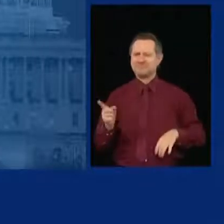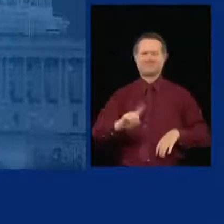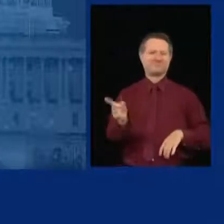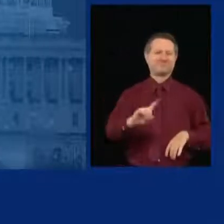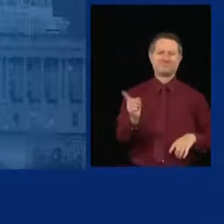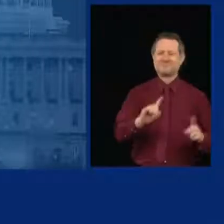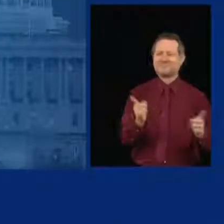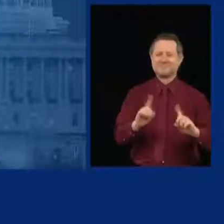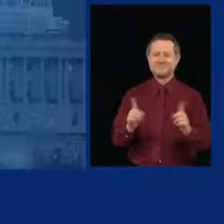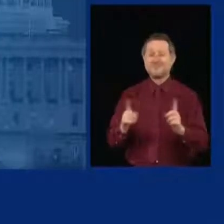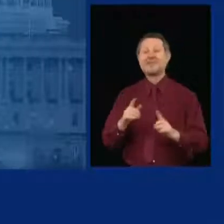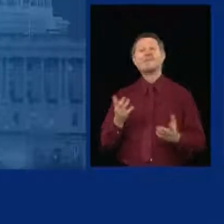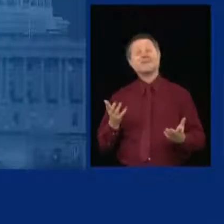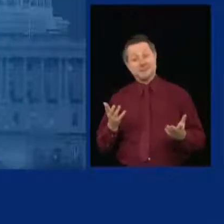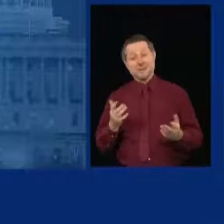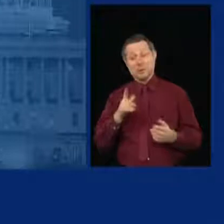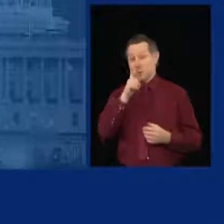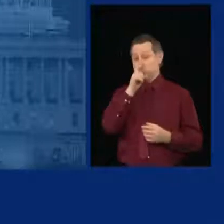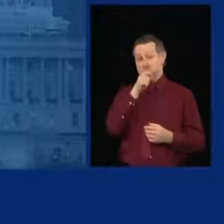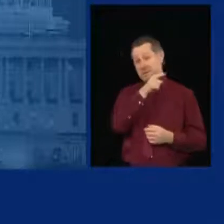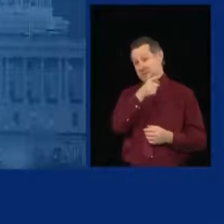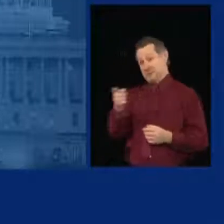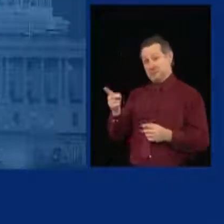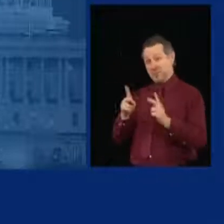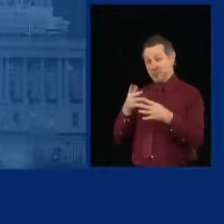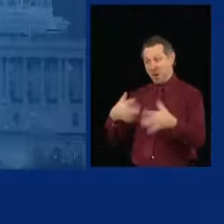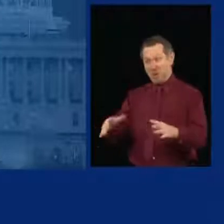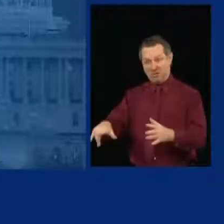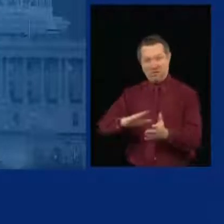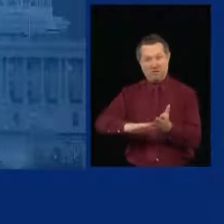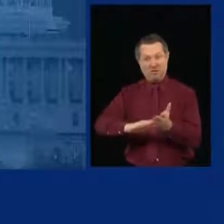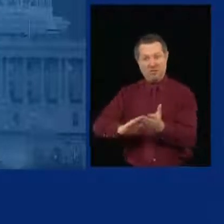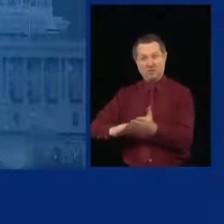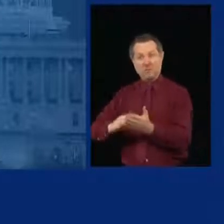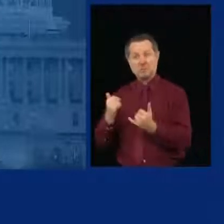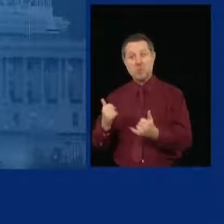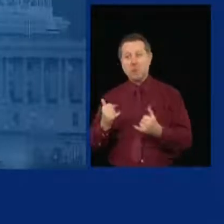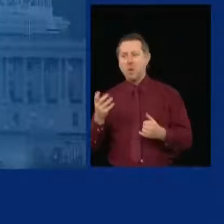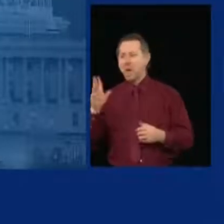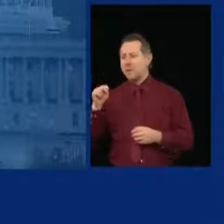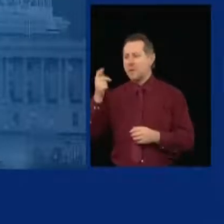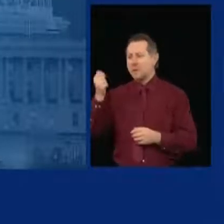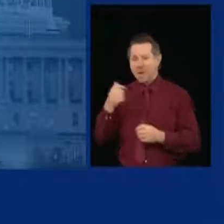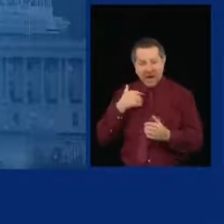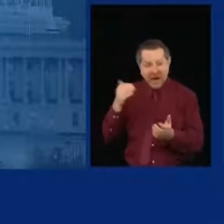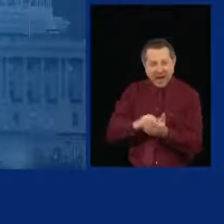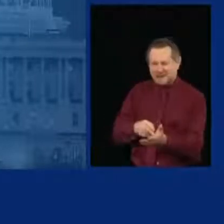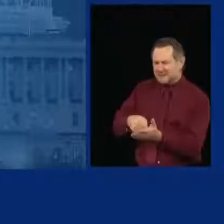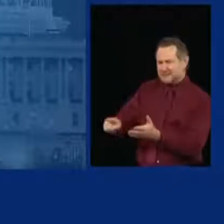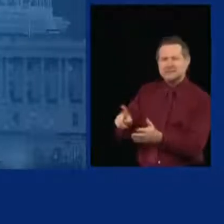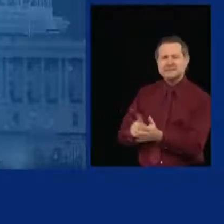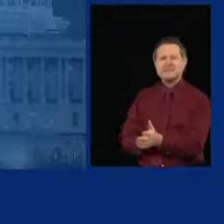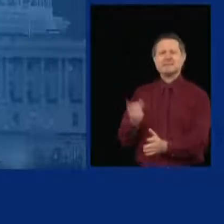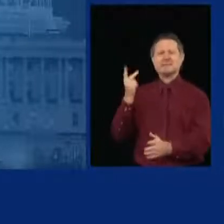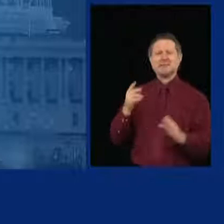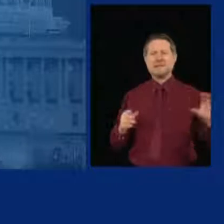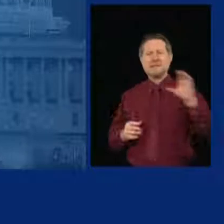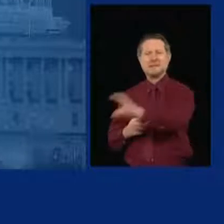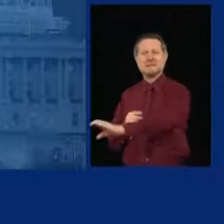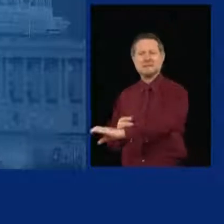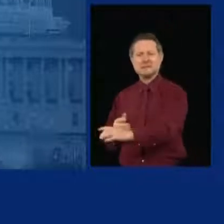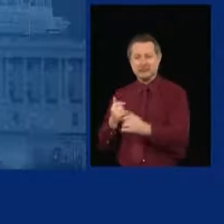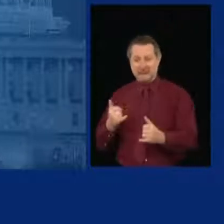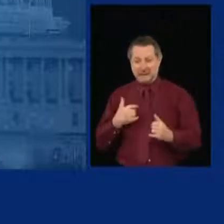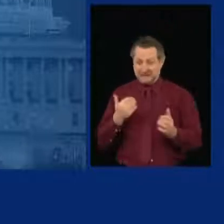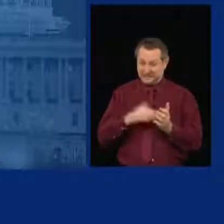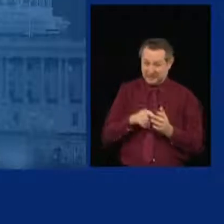American taxpayer is going to have to pay for the people who were laid off. And I'm afraid if this isn't